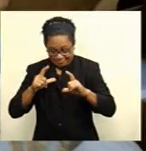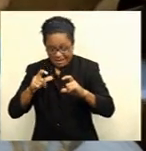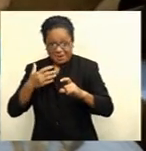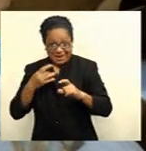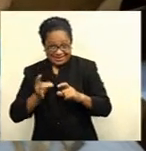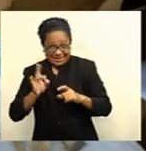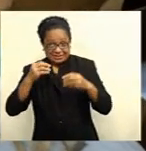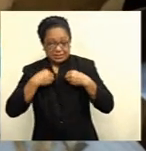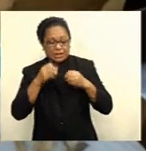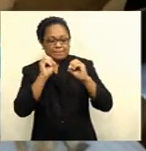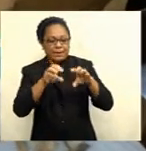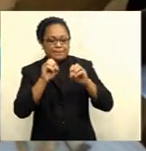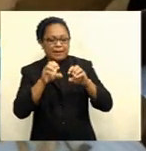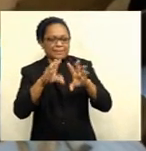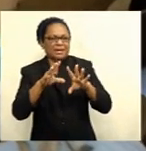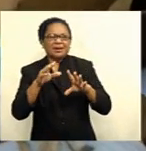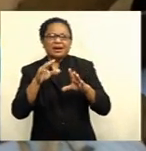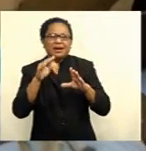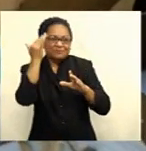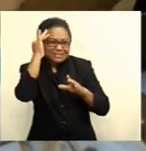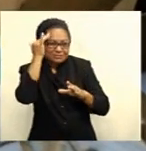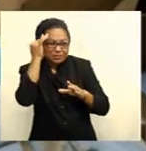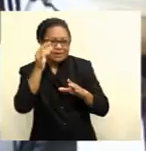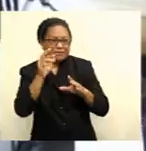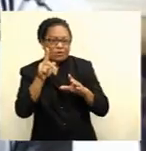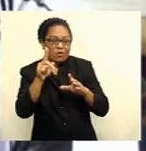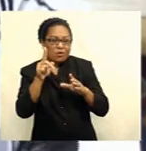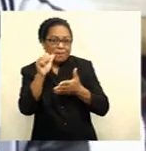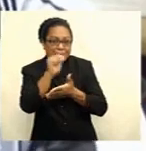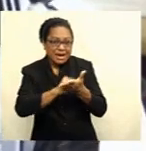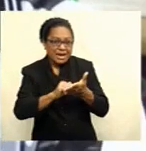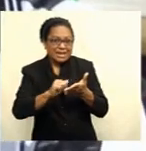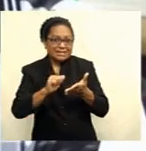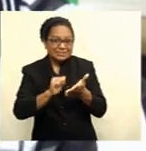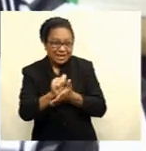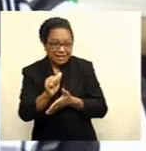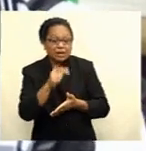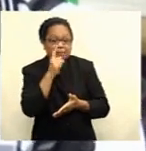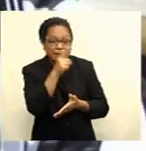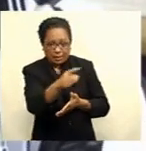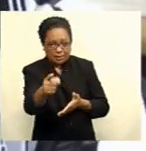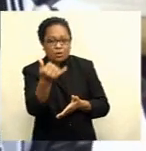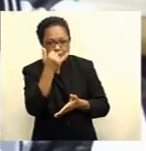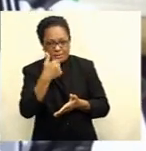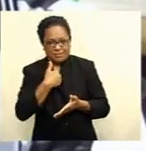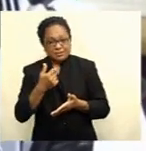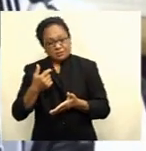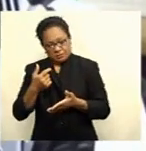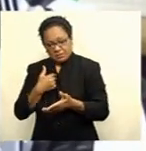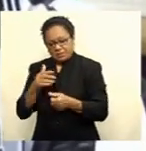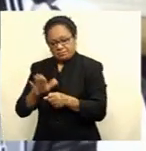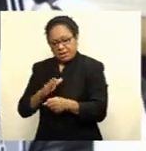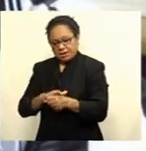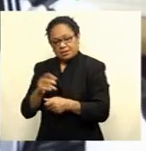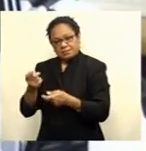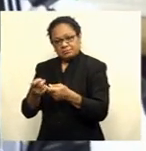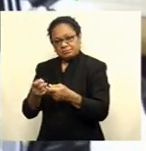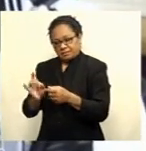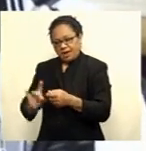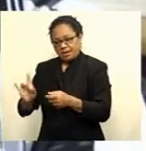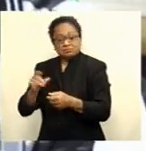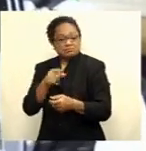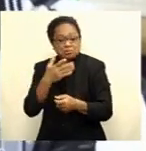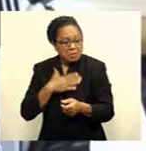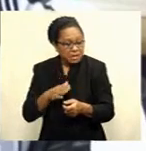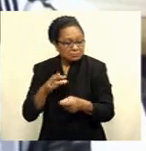Maybe in the buy and sell. Then guys, they call me, I make special order for them. Like what you want. You want plain kite or